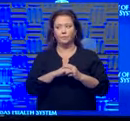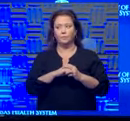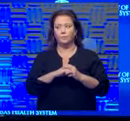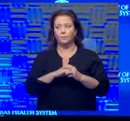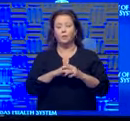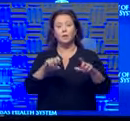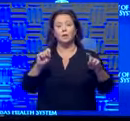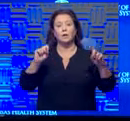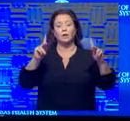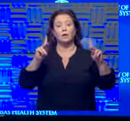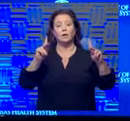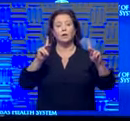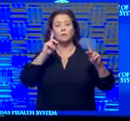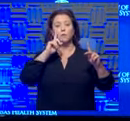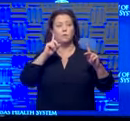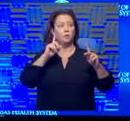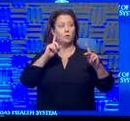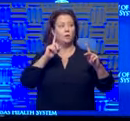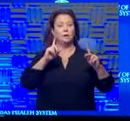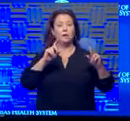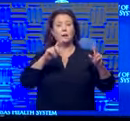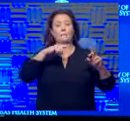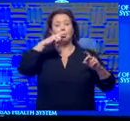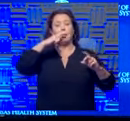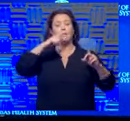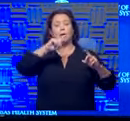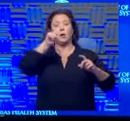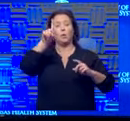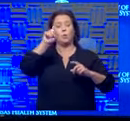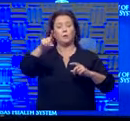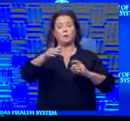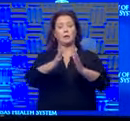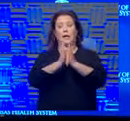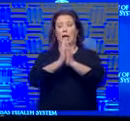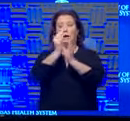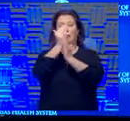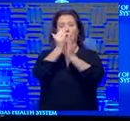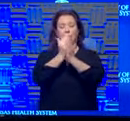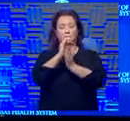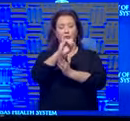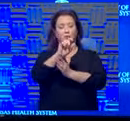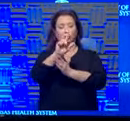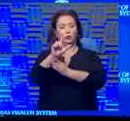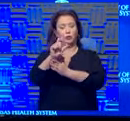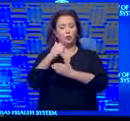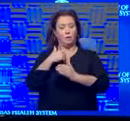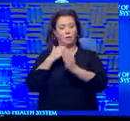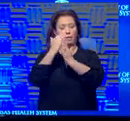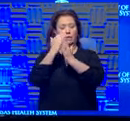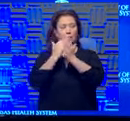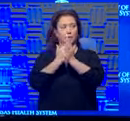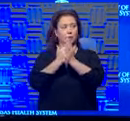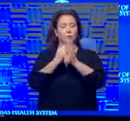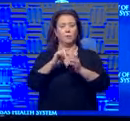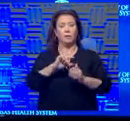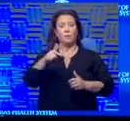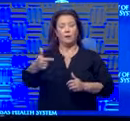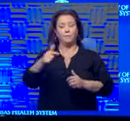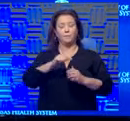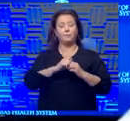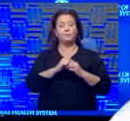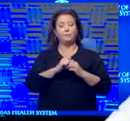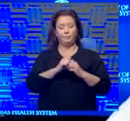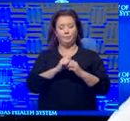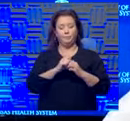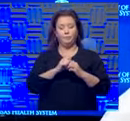So let's jump to some of our public questions, and I have a list. Jill has a list. So Jill, do you want to start, and then we'll go back and forth? Can the